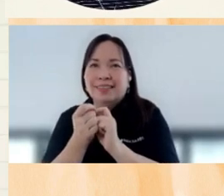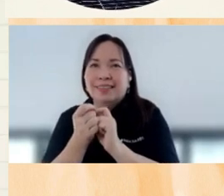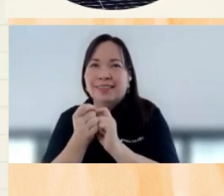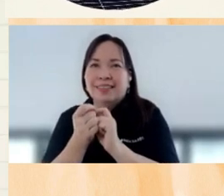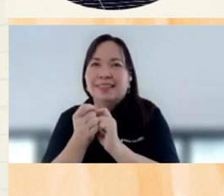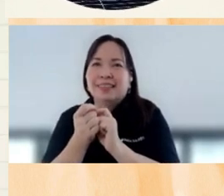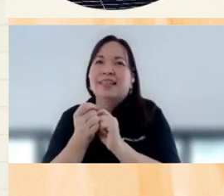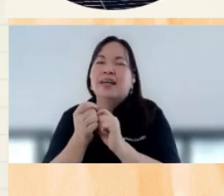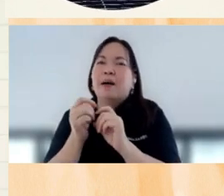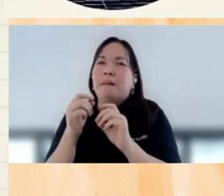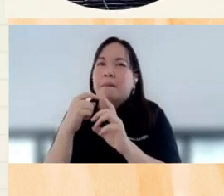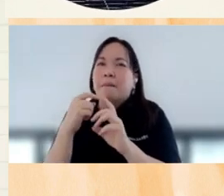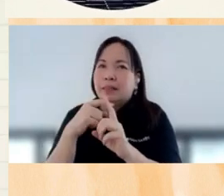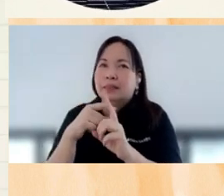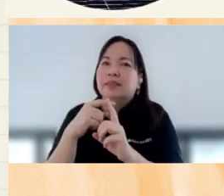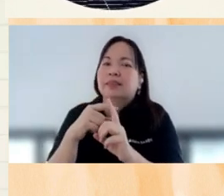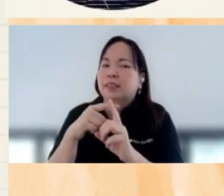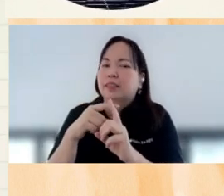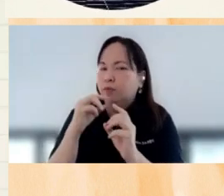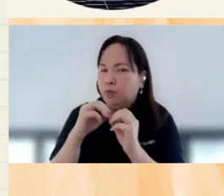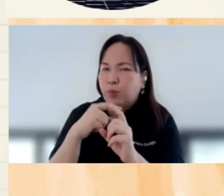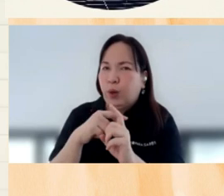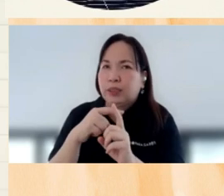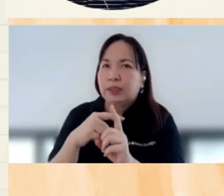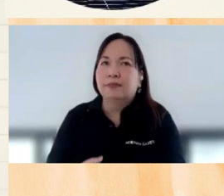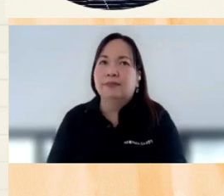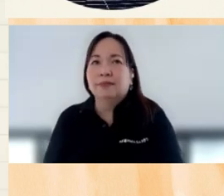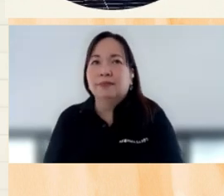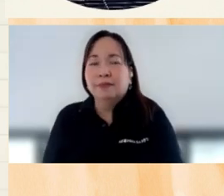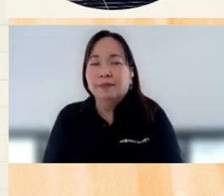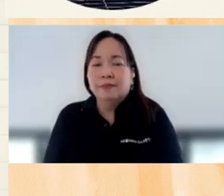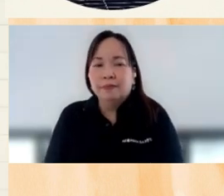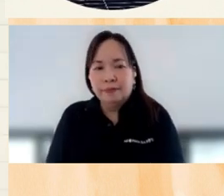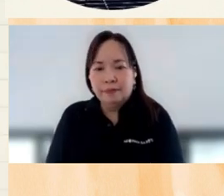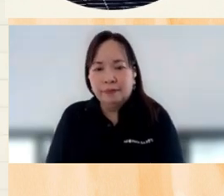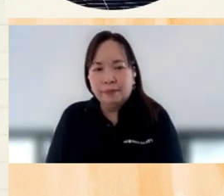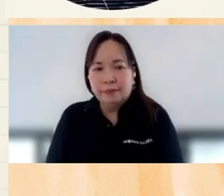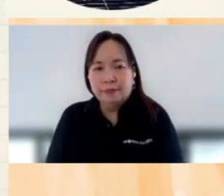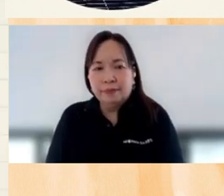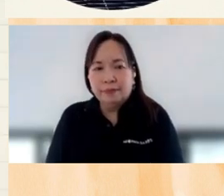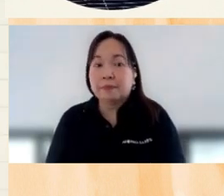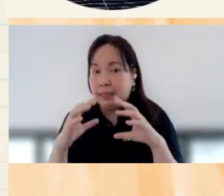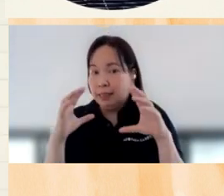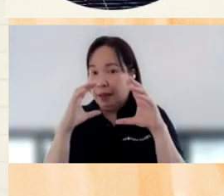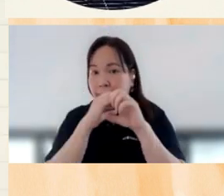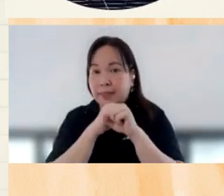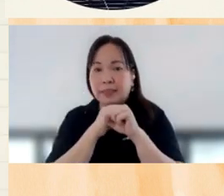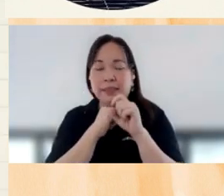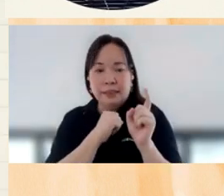Okay, so as a summary, here are our learning points. We recognize